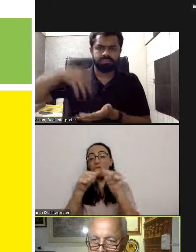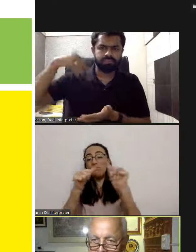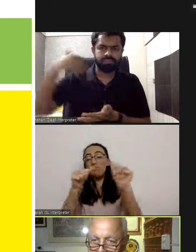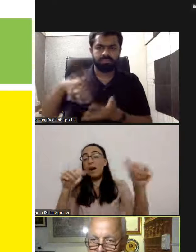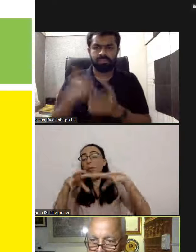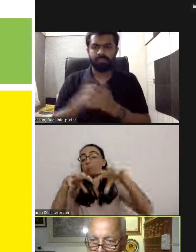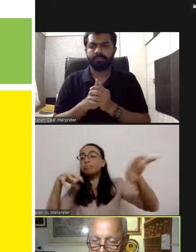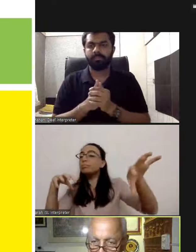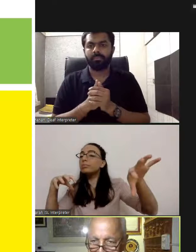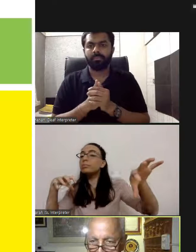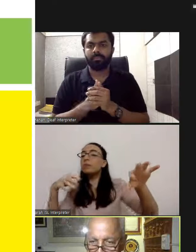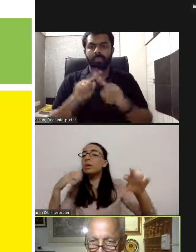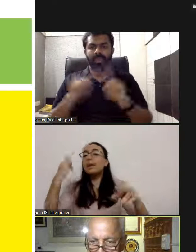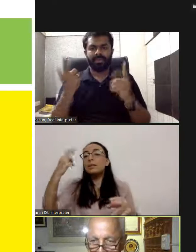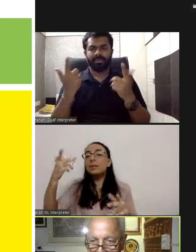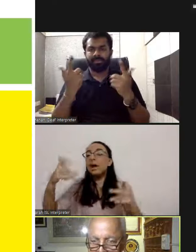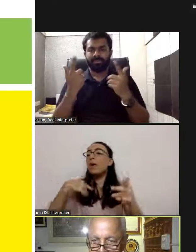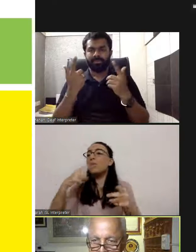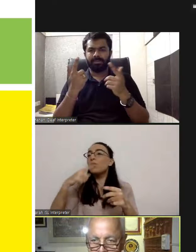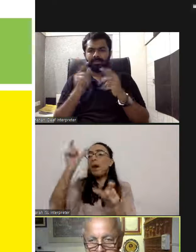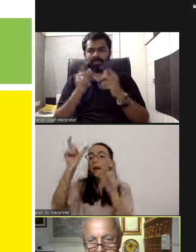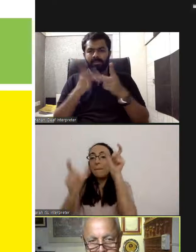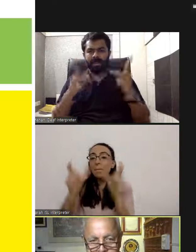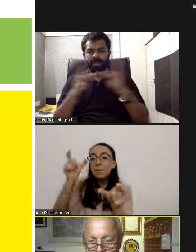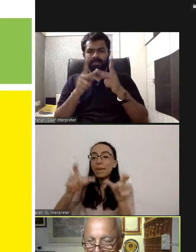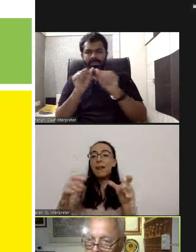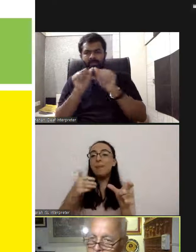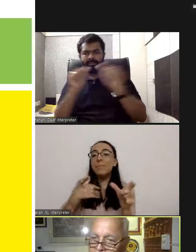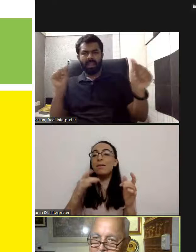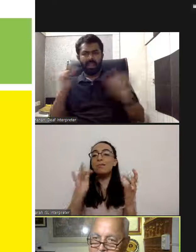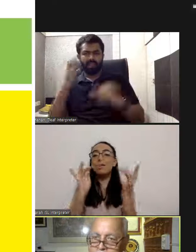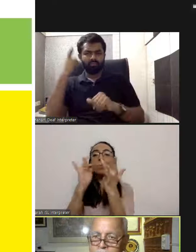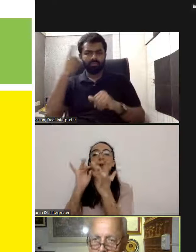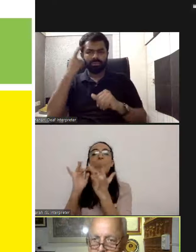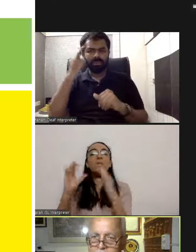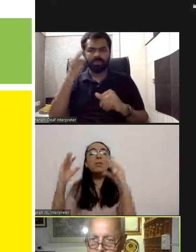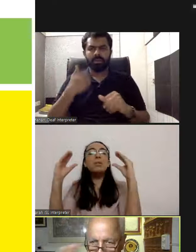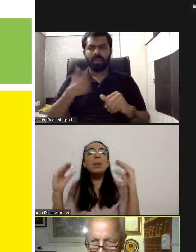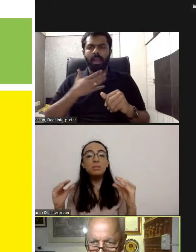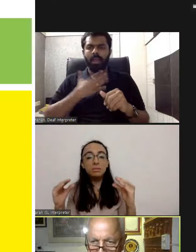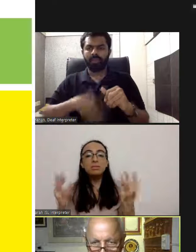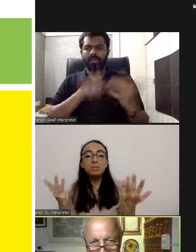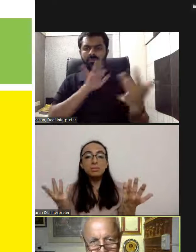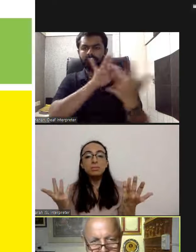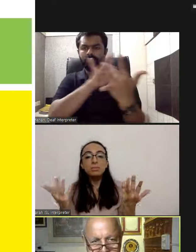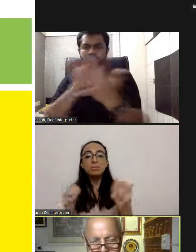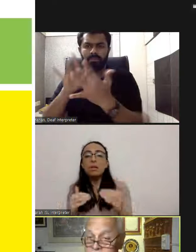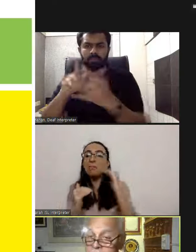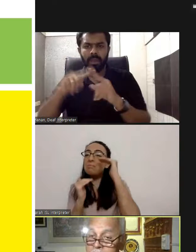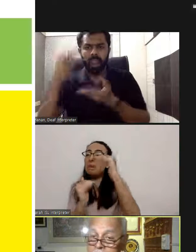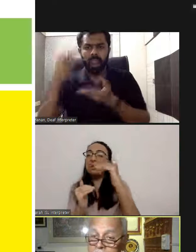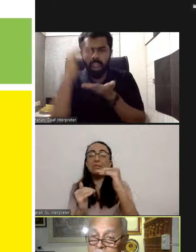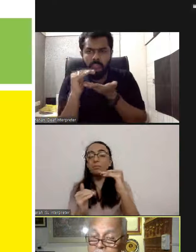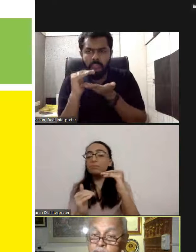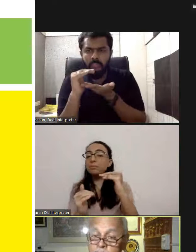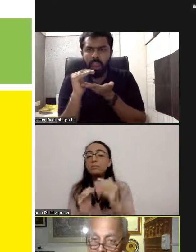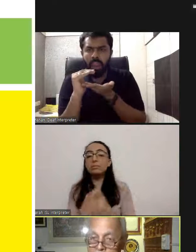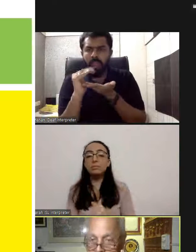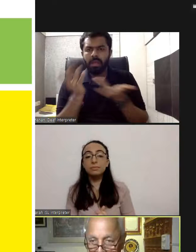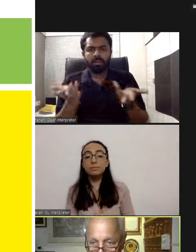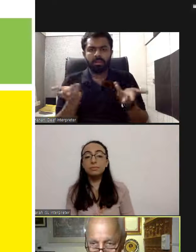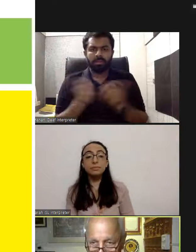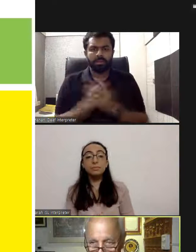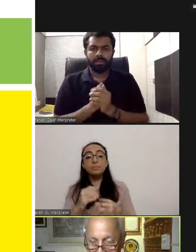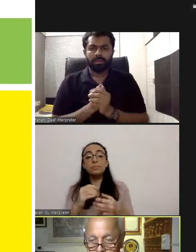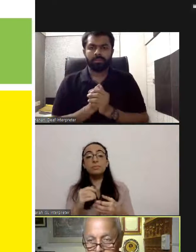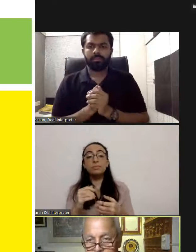because they don't have interaction with mainstream society, or they have very limited interaction. Public